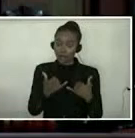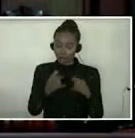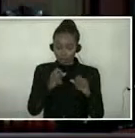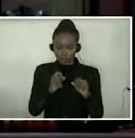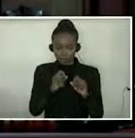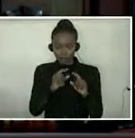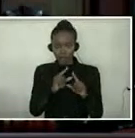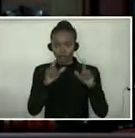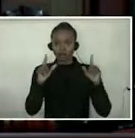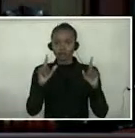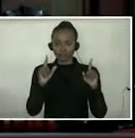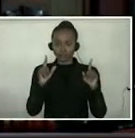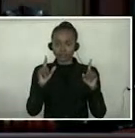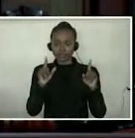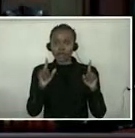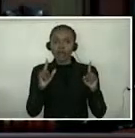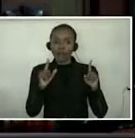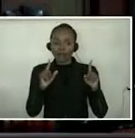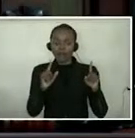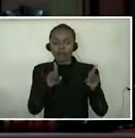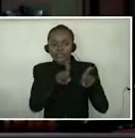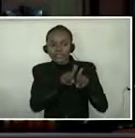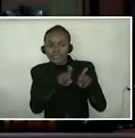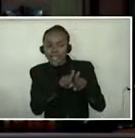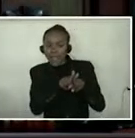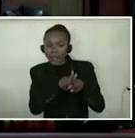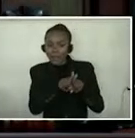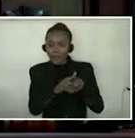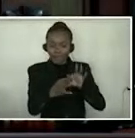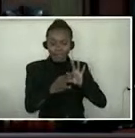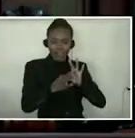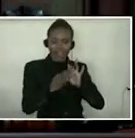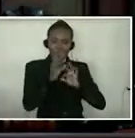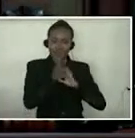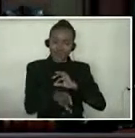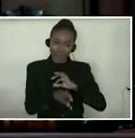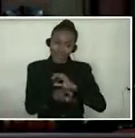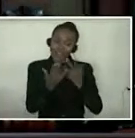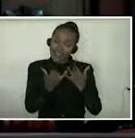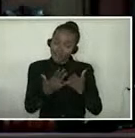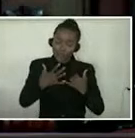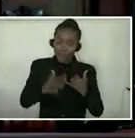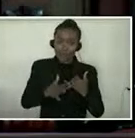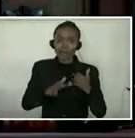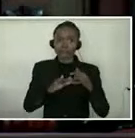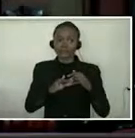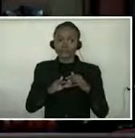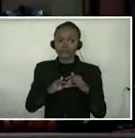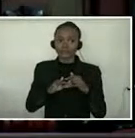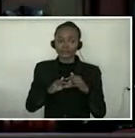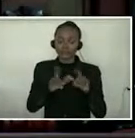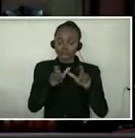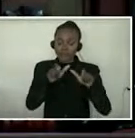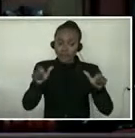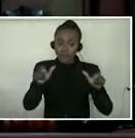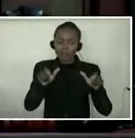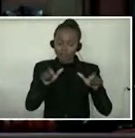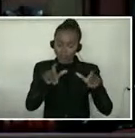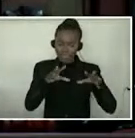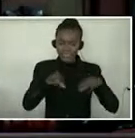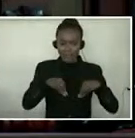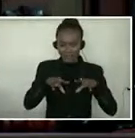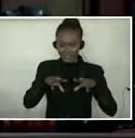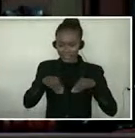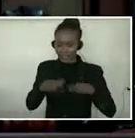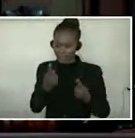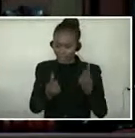their differences we are looking at a nation that will be more accepting of people people's magical identities surprising